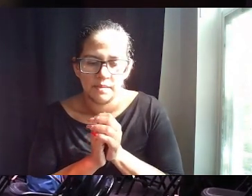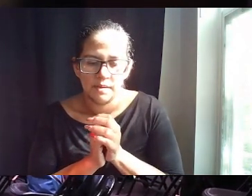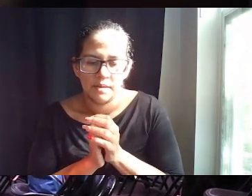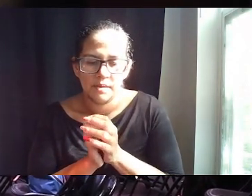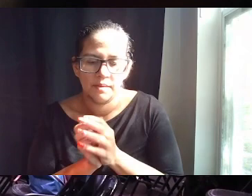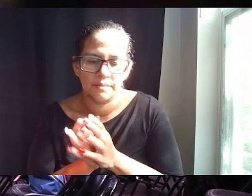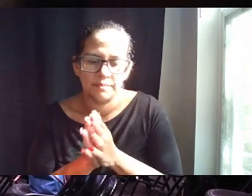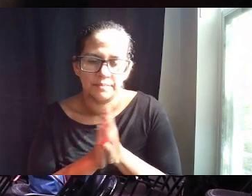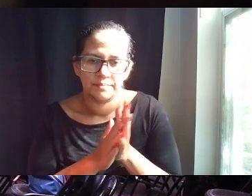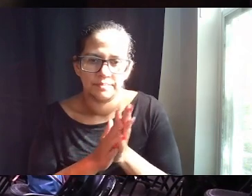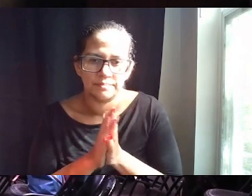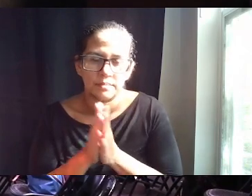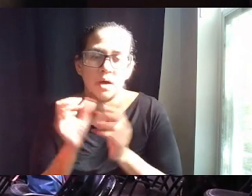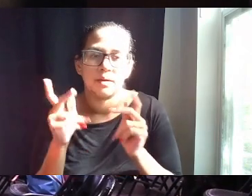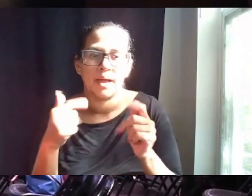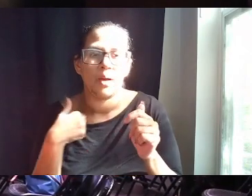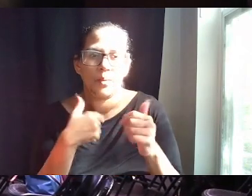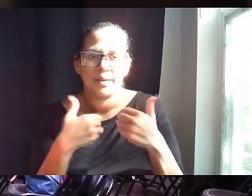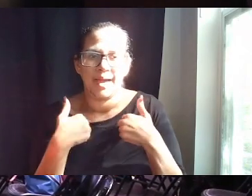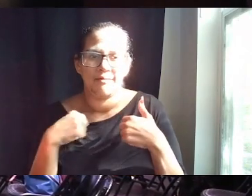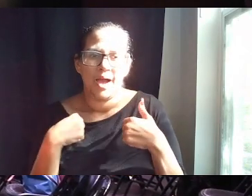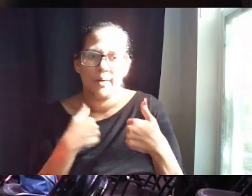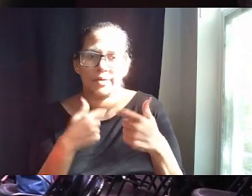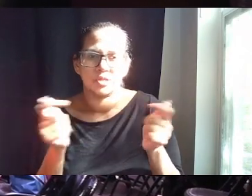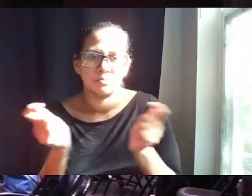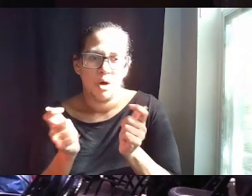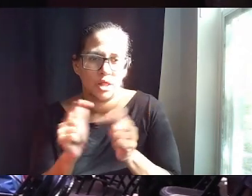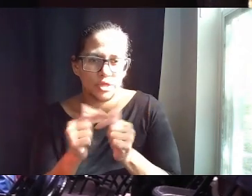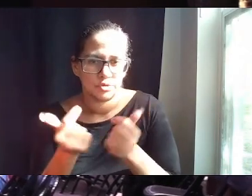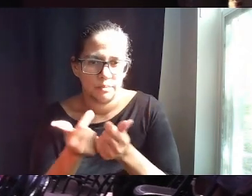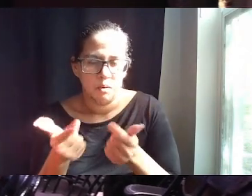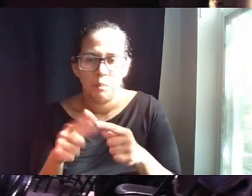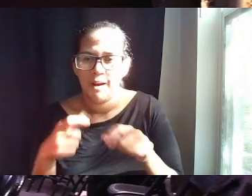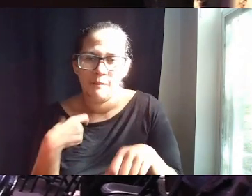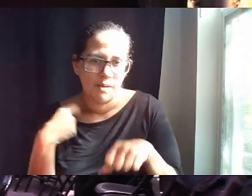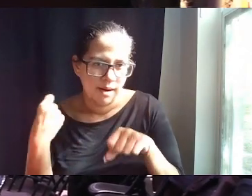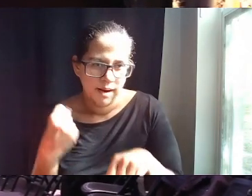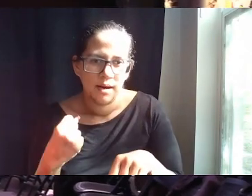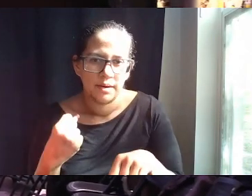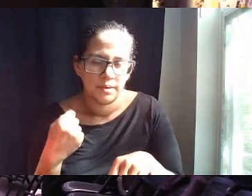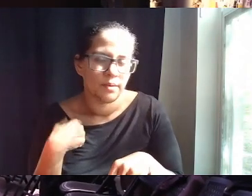Okay, we have our smallest group here, but mighty, we're listening.